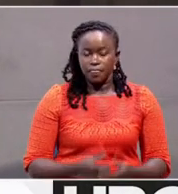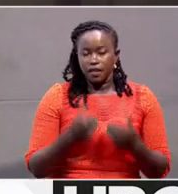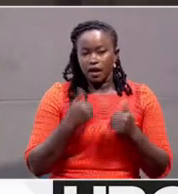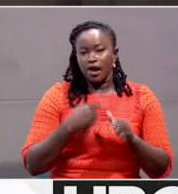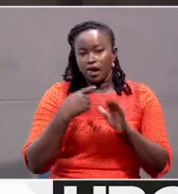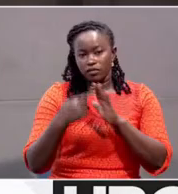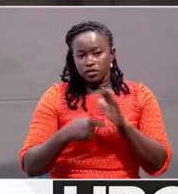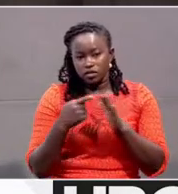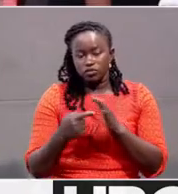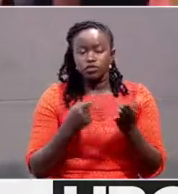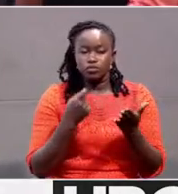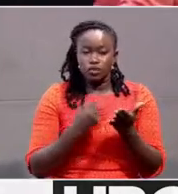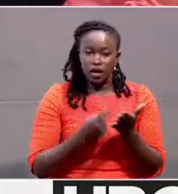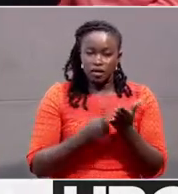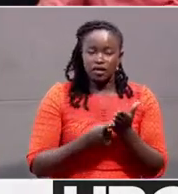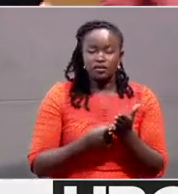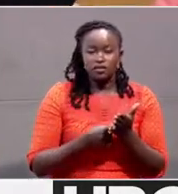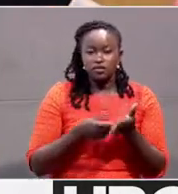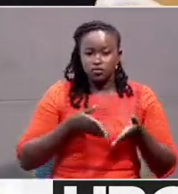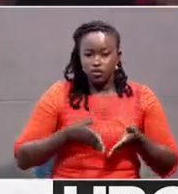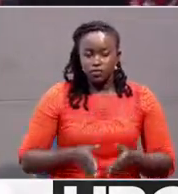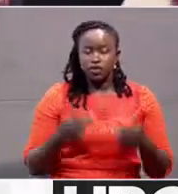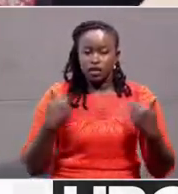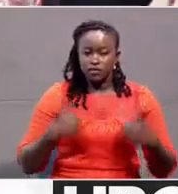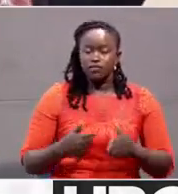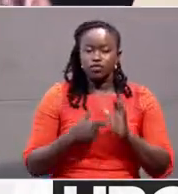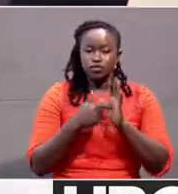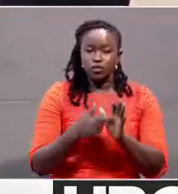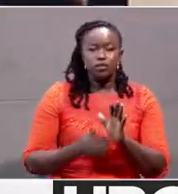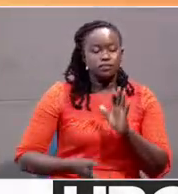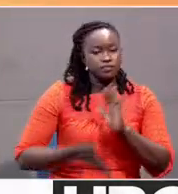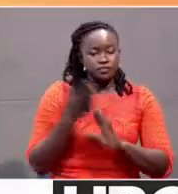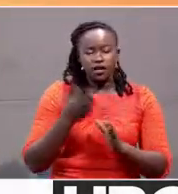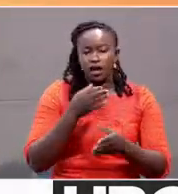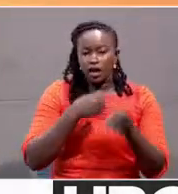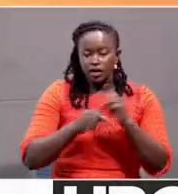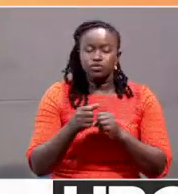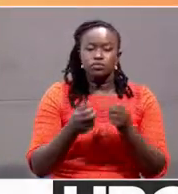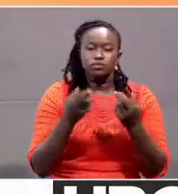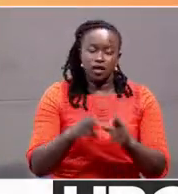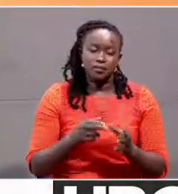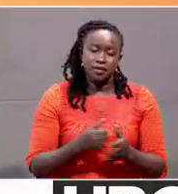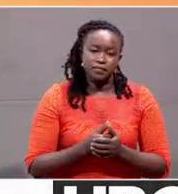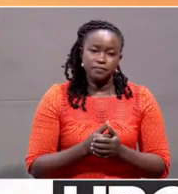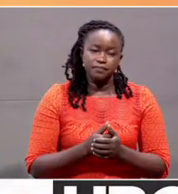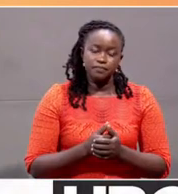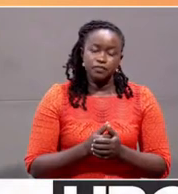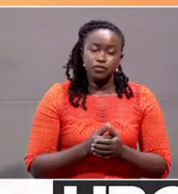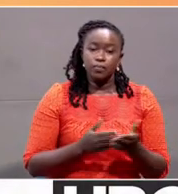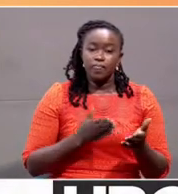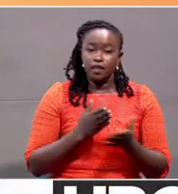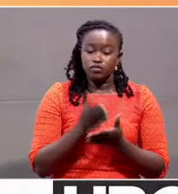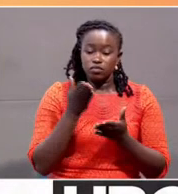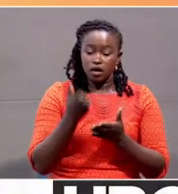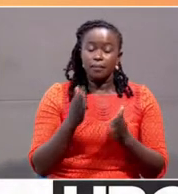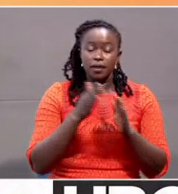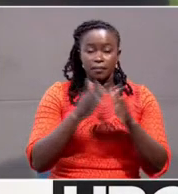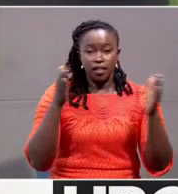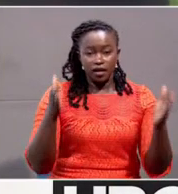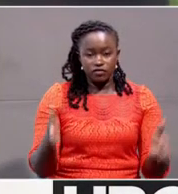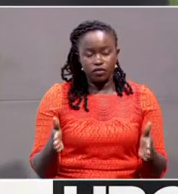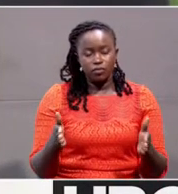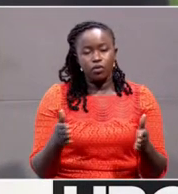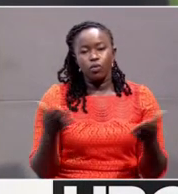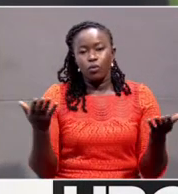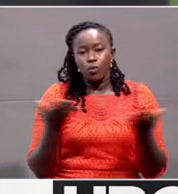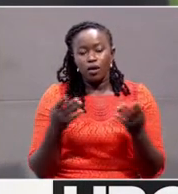country's reproductive health indicators demand for immediate action. It is a platform